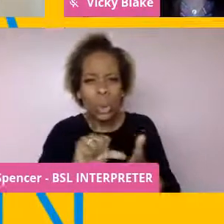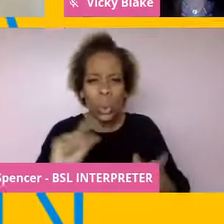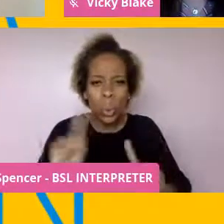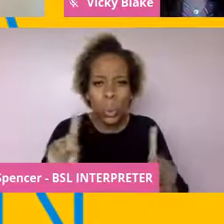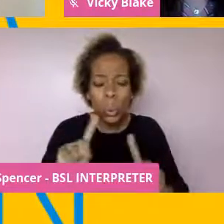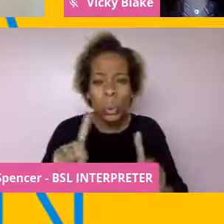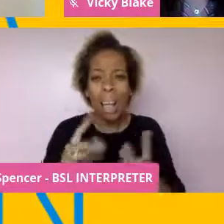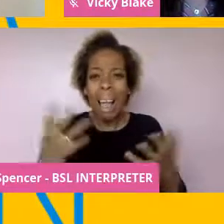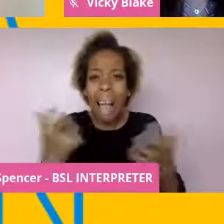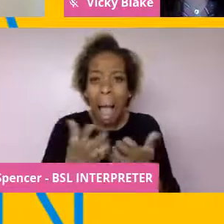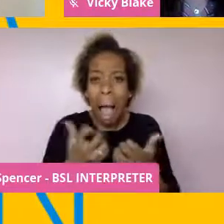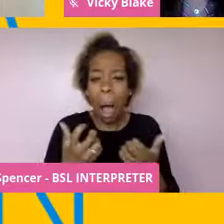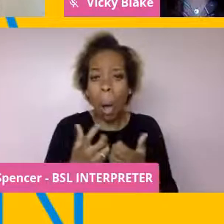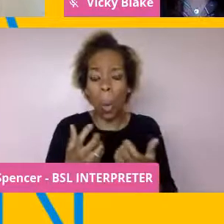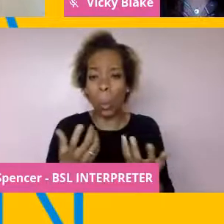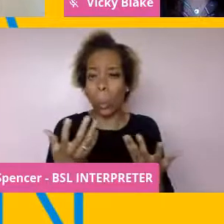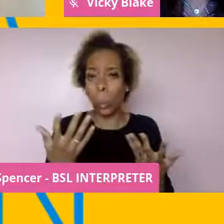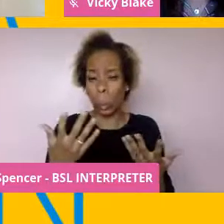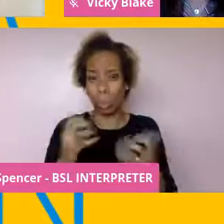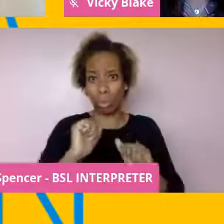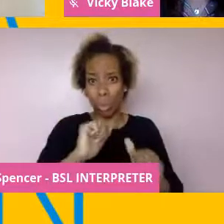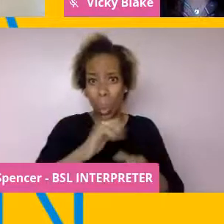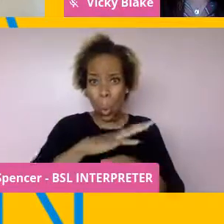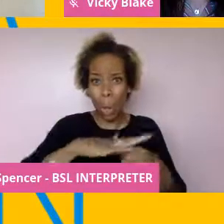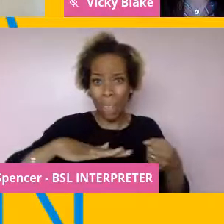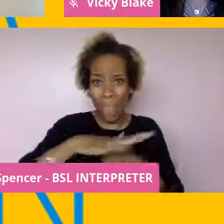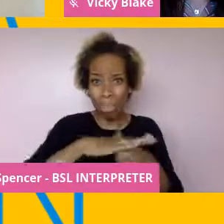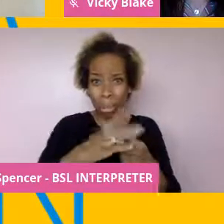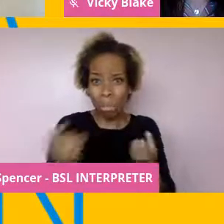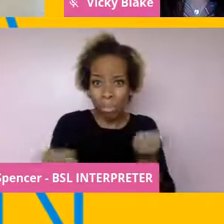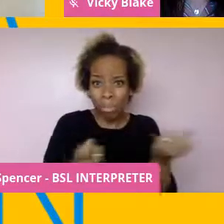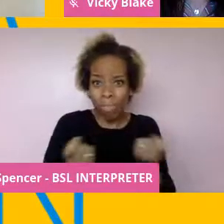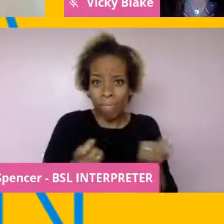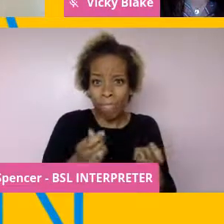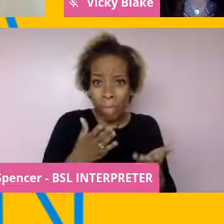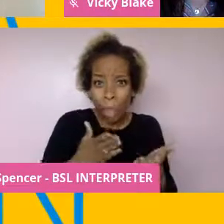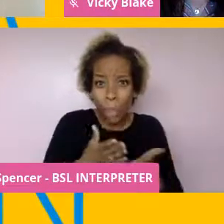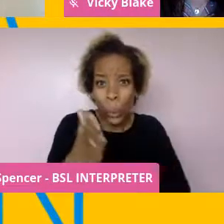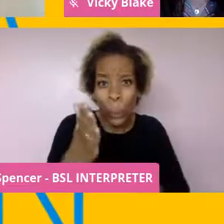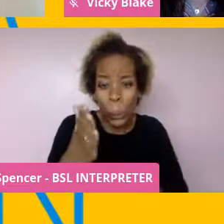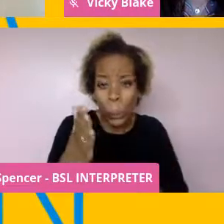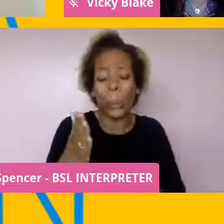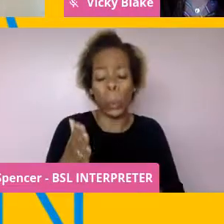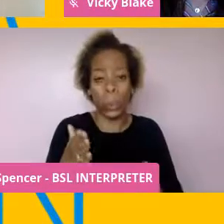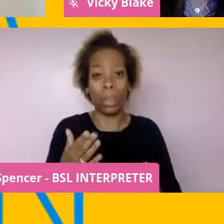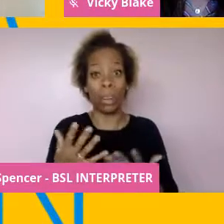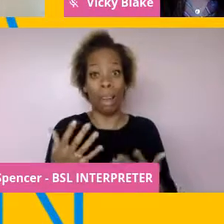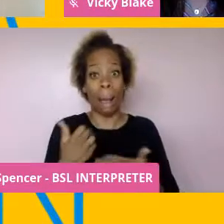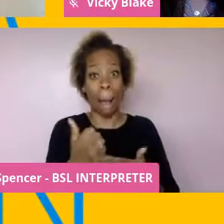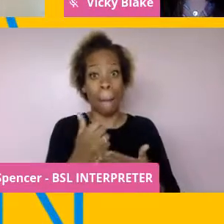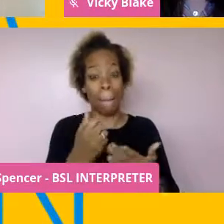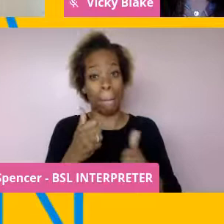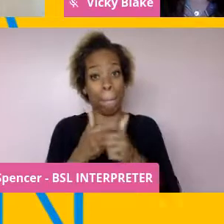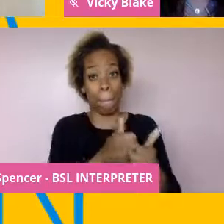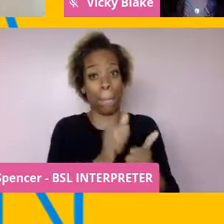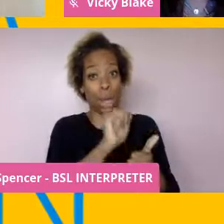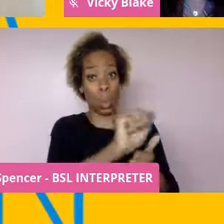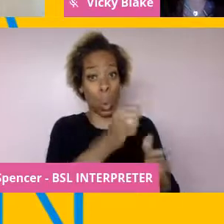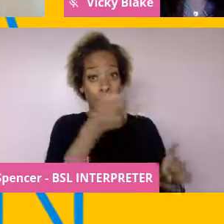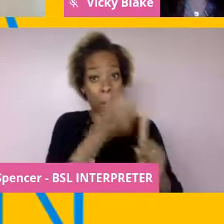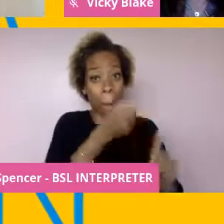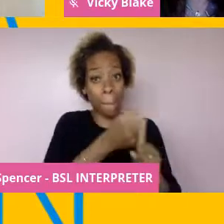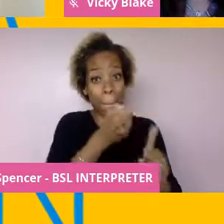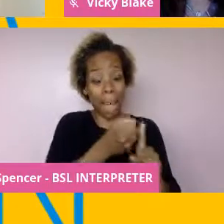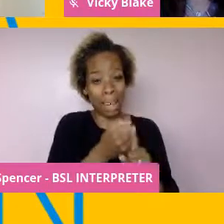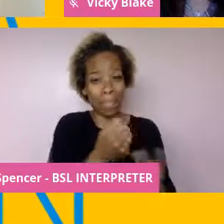how people who are also in that same environment can use Kyron's old experiences at UAL to help their own campaigns. So over to you, Kyron. Thank